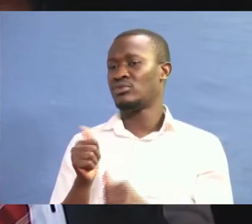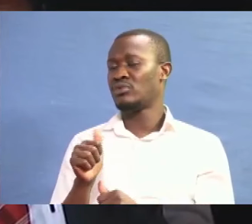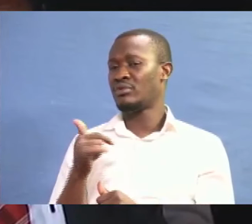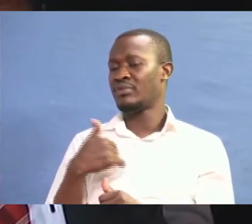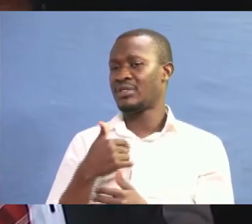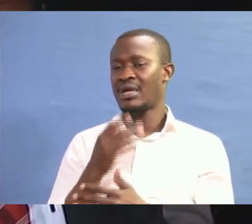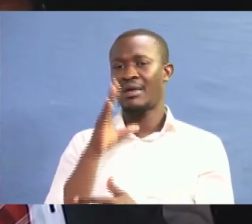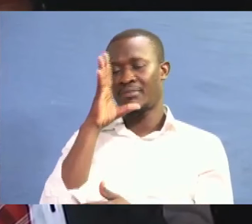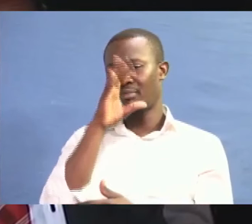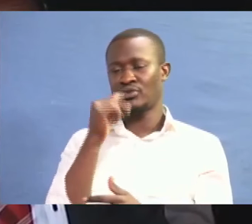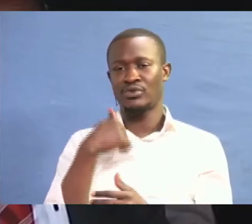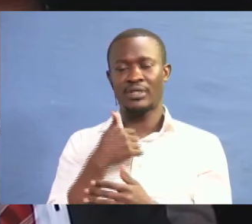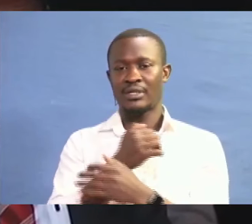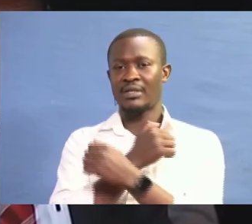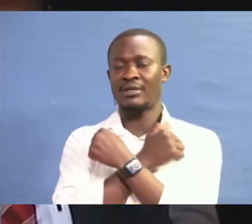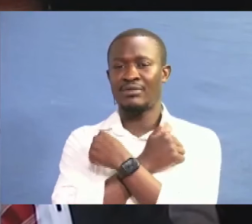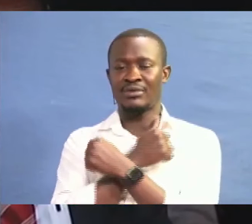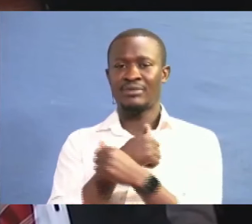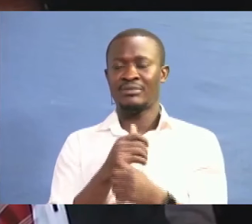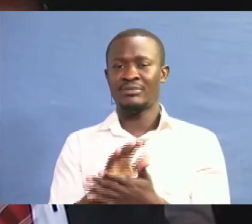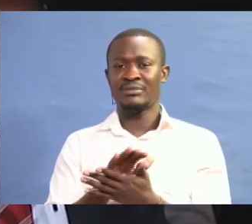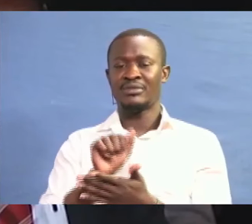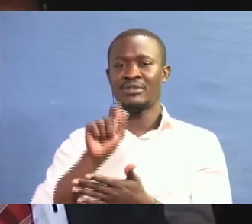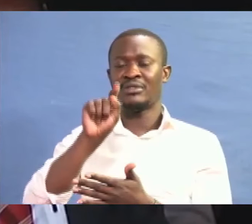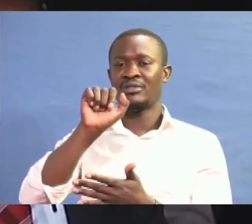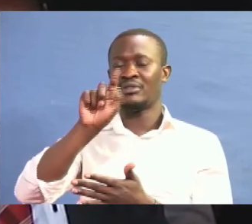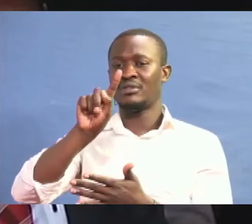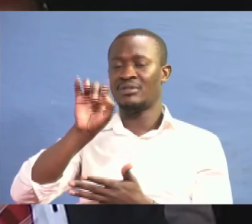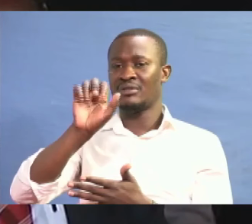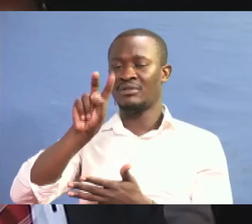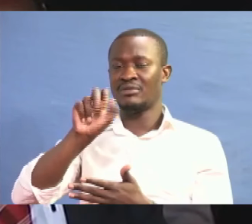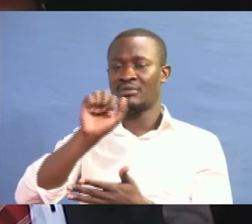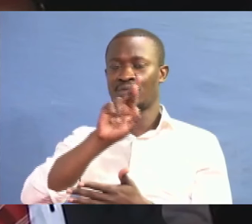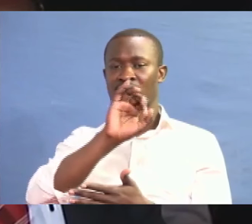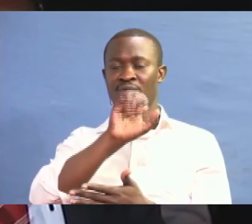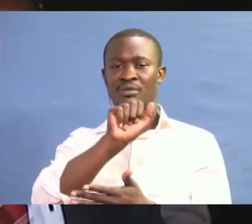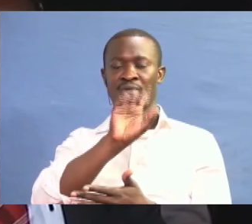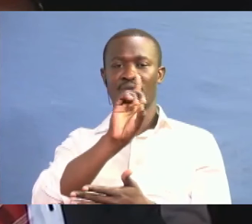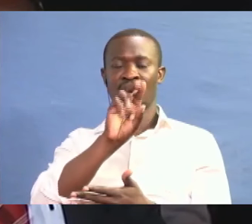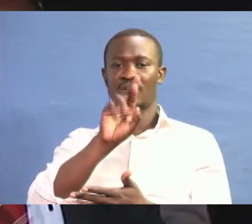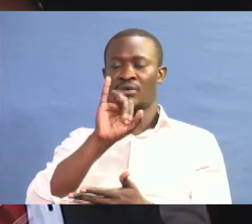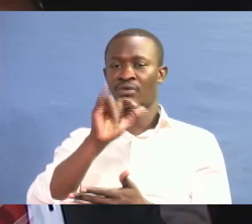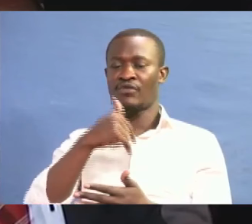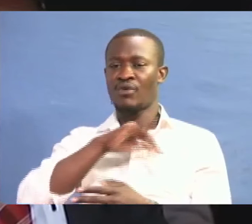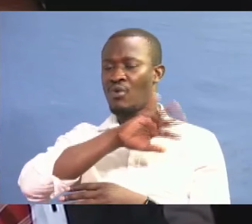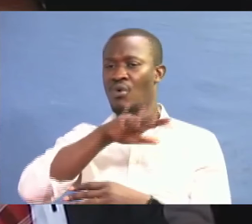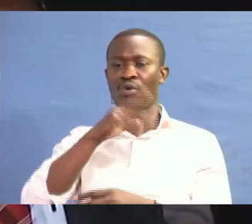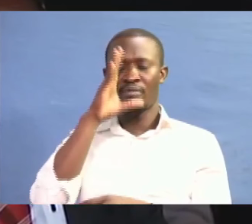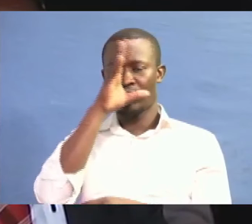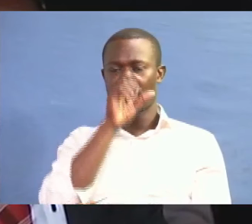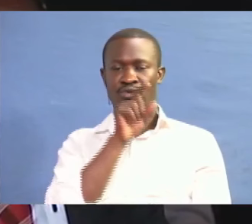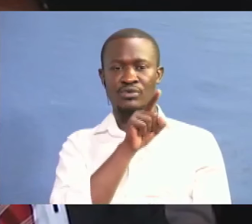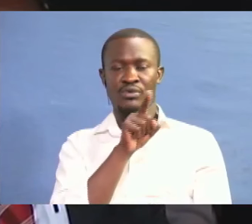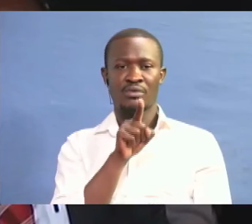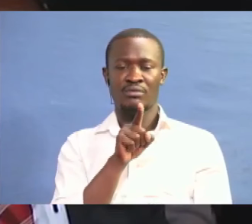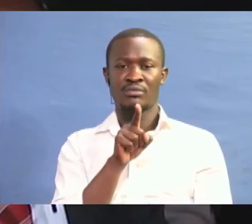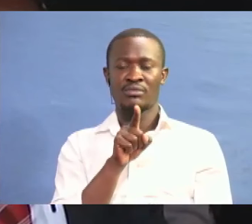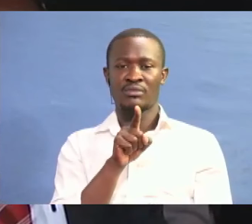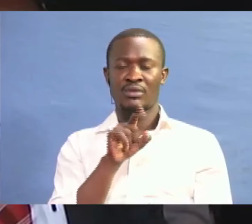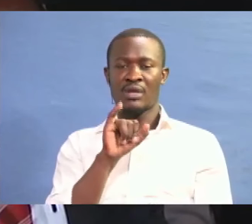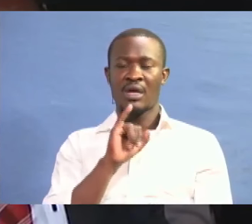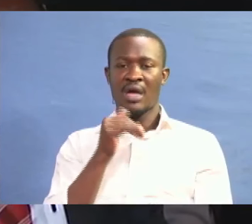you, dear. I love you. Stella, Binya, Carol, Richard, Derek, we are all missing you. Mbula,